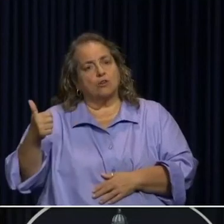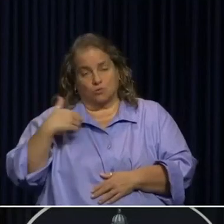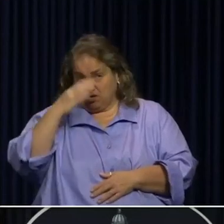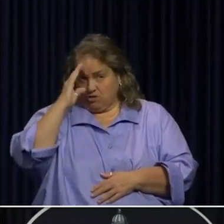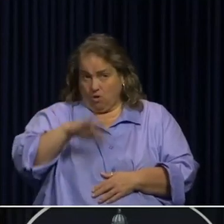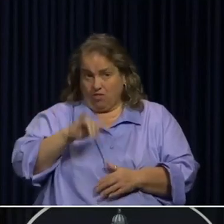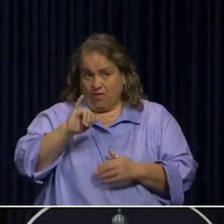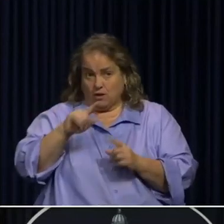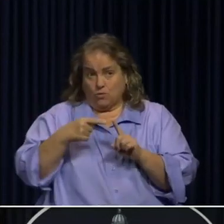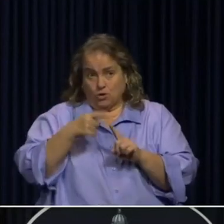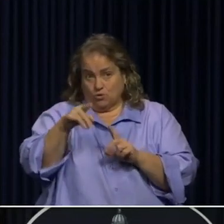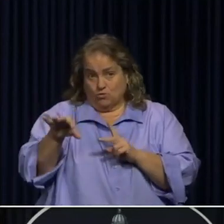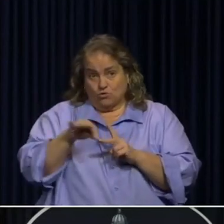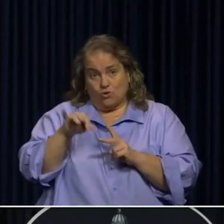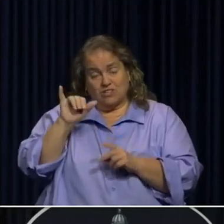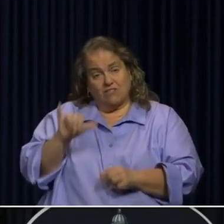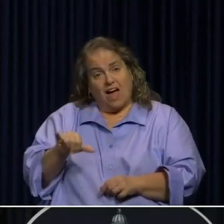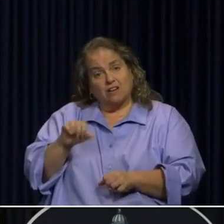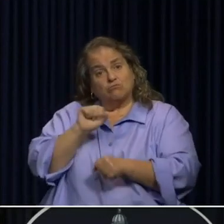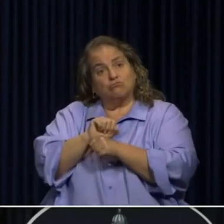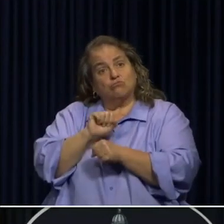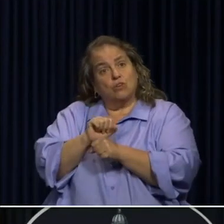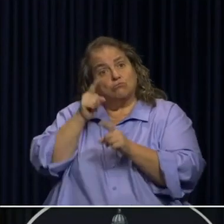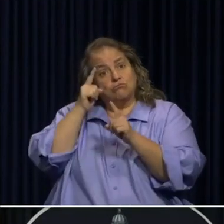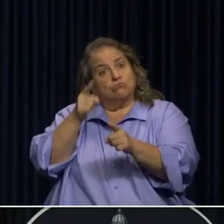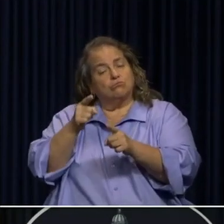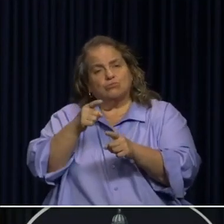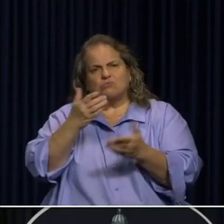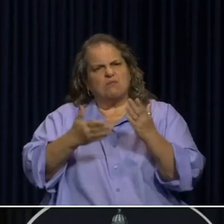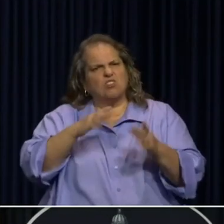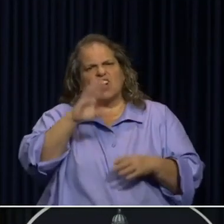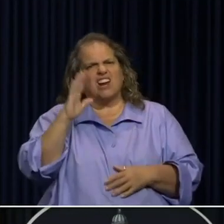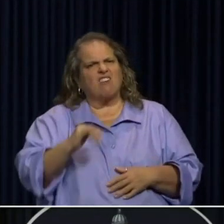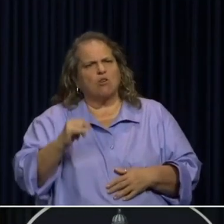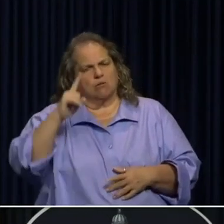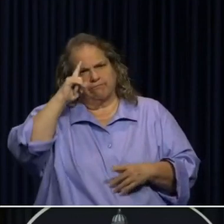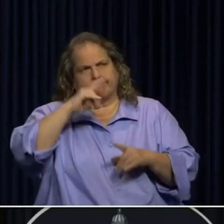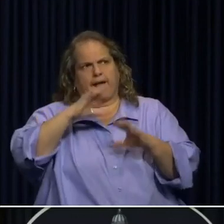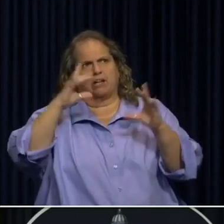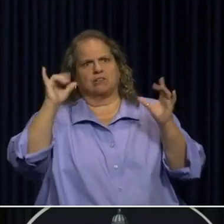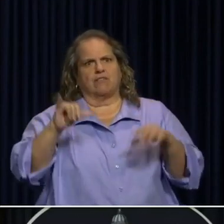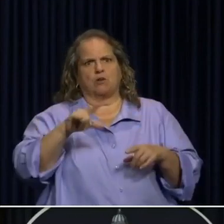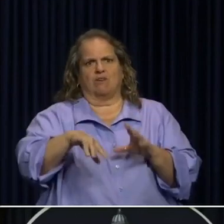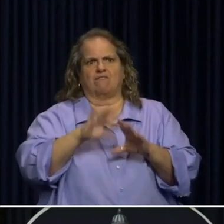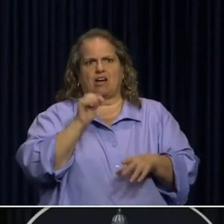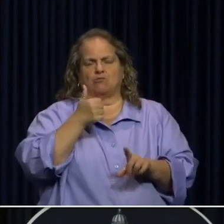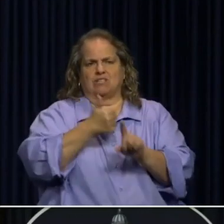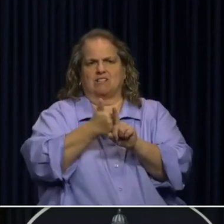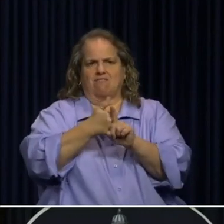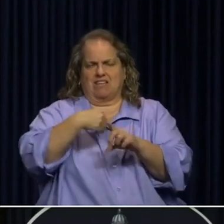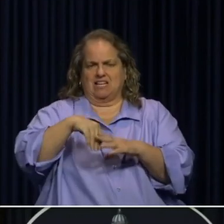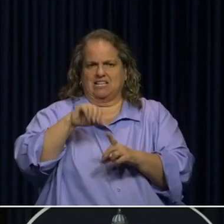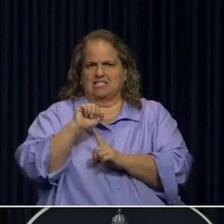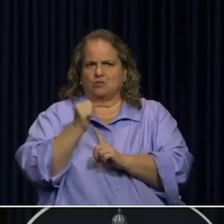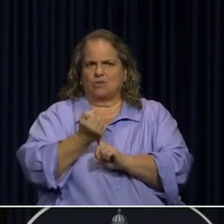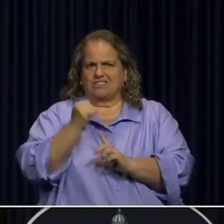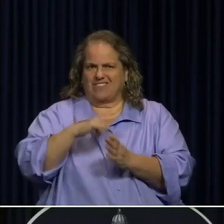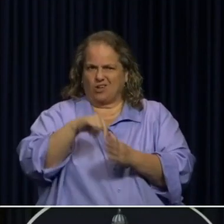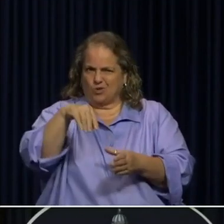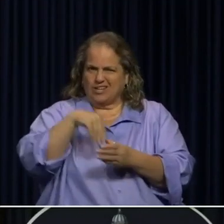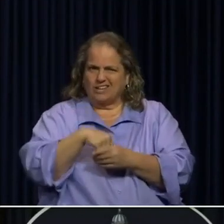whenever you chose this career path, you probably never imagined that you would find yourselves in the situation we are in